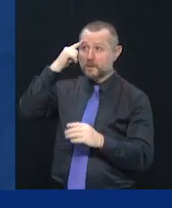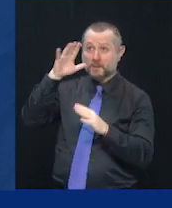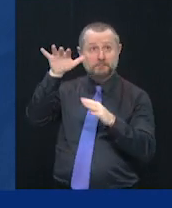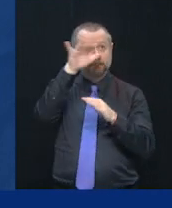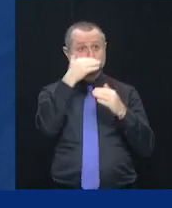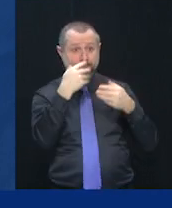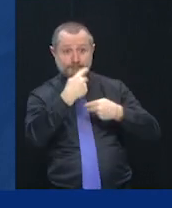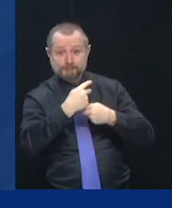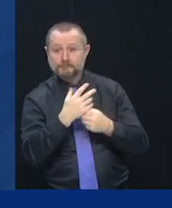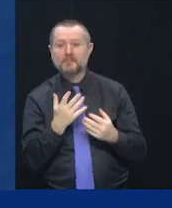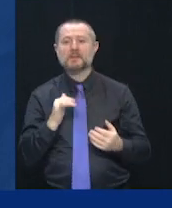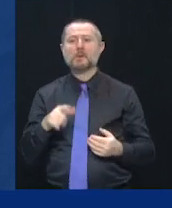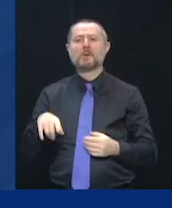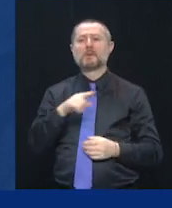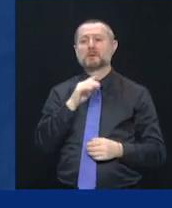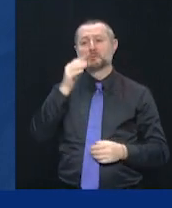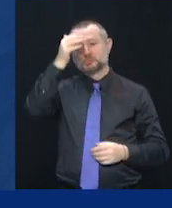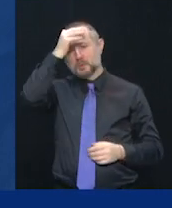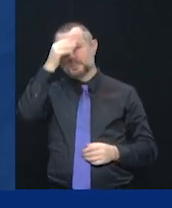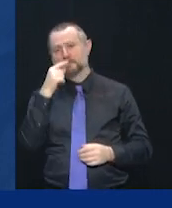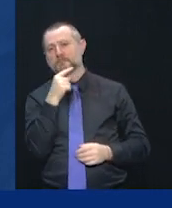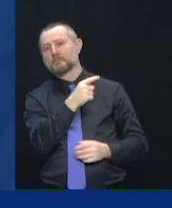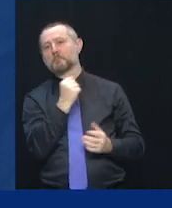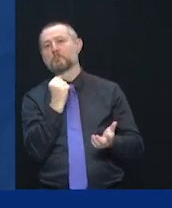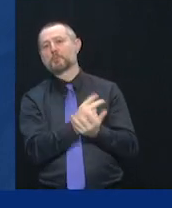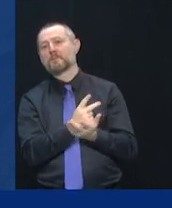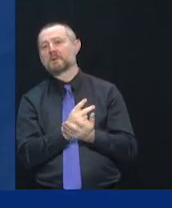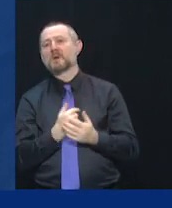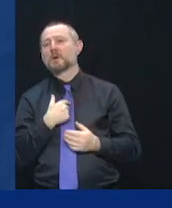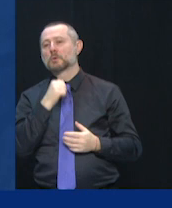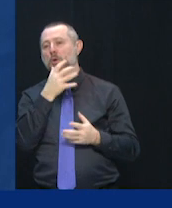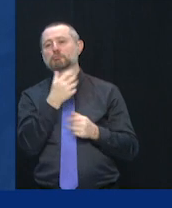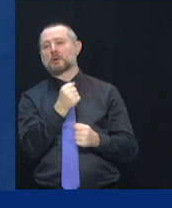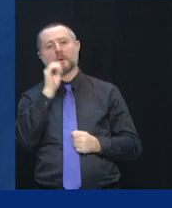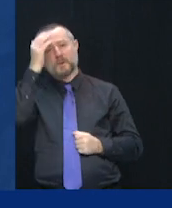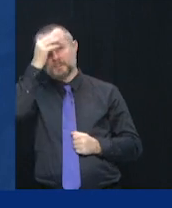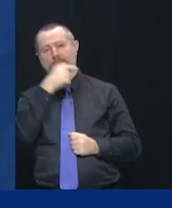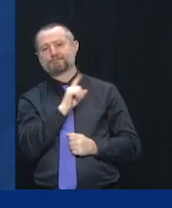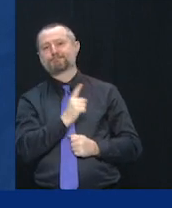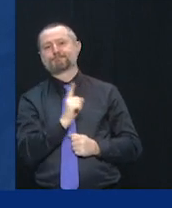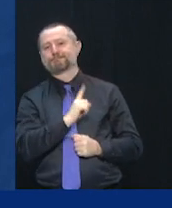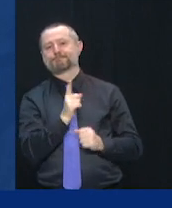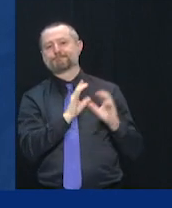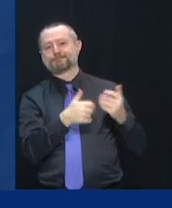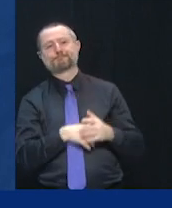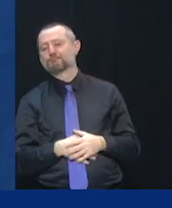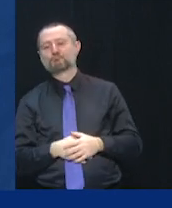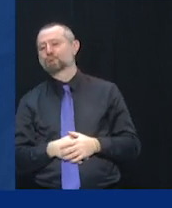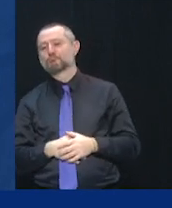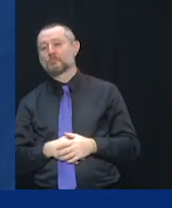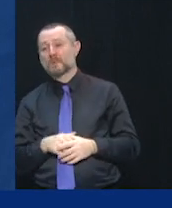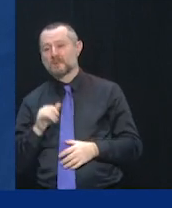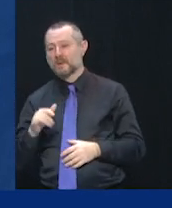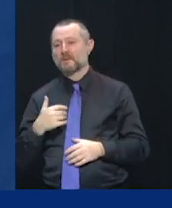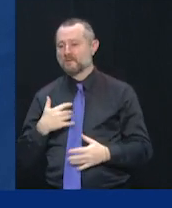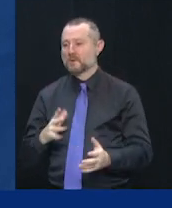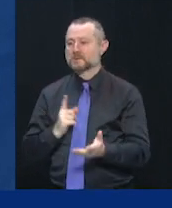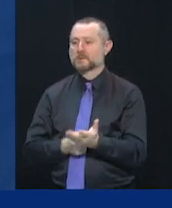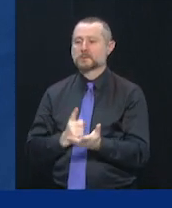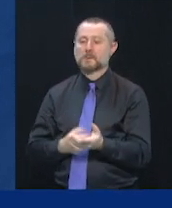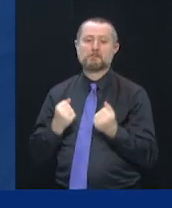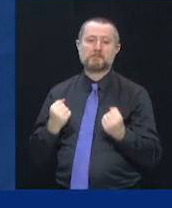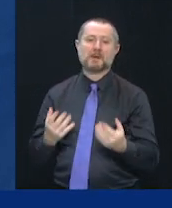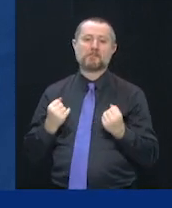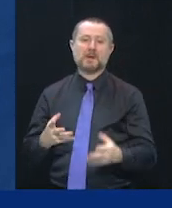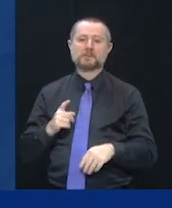it. Yeah, well, I don't trust the Trump administration. I have that conversation 10 times a day.